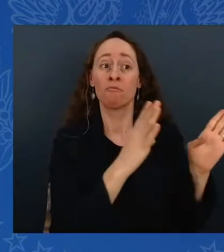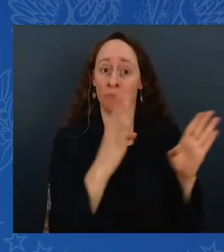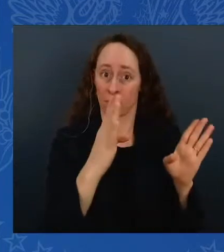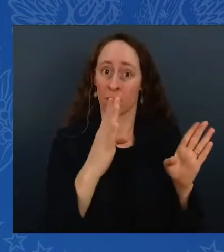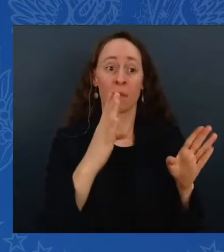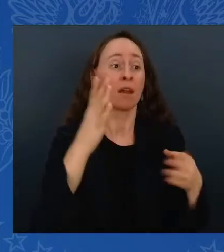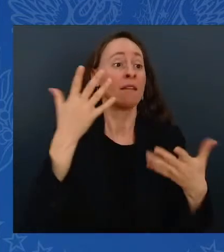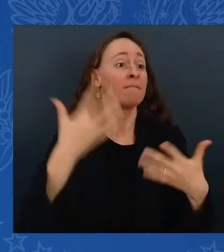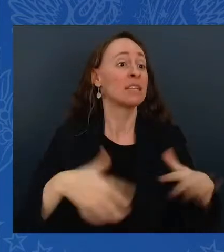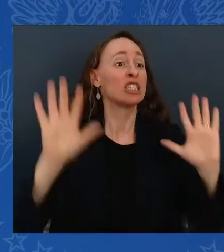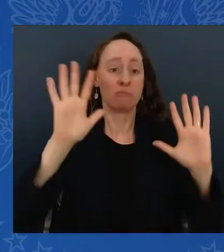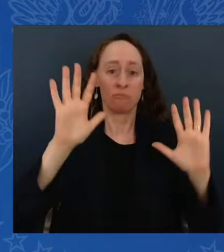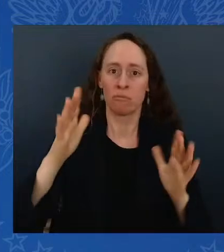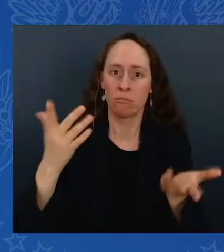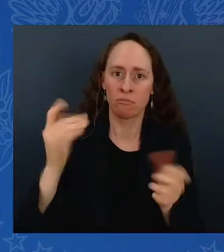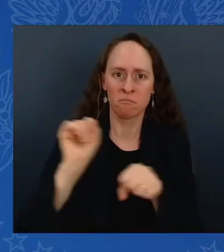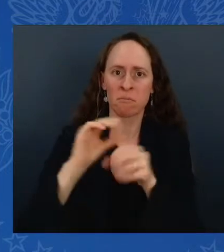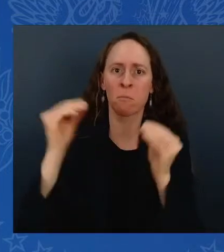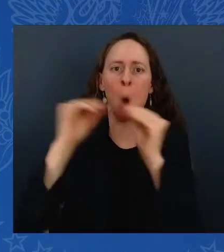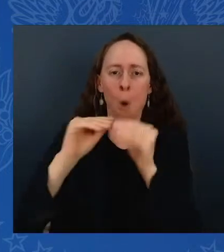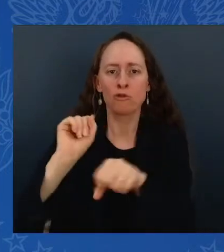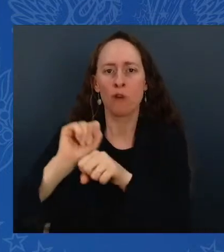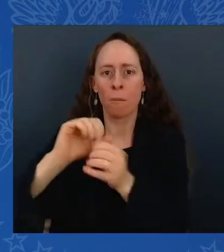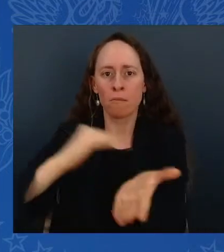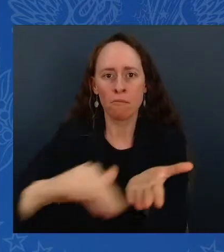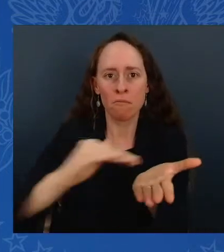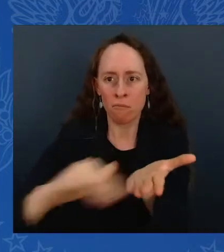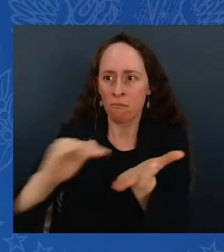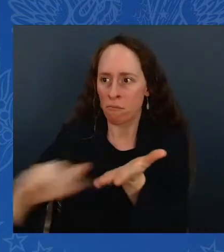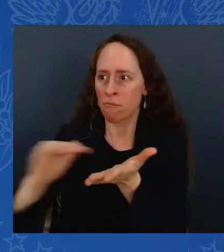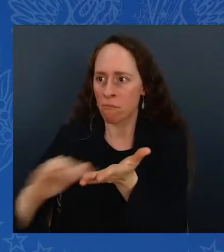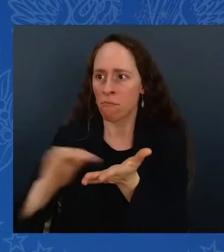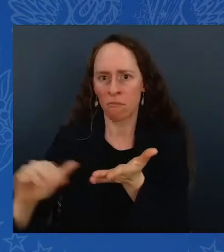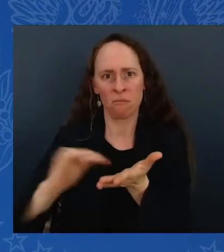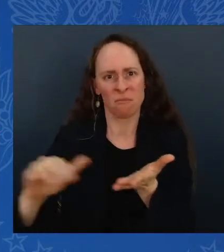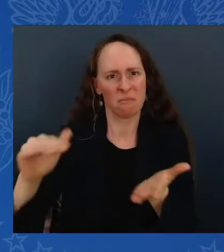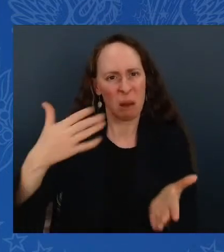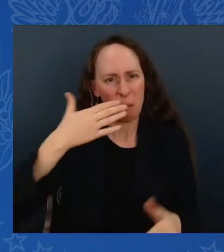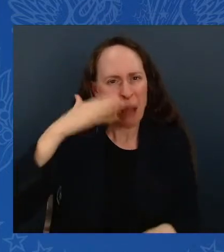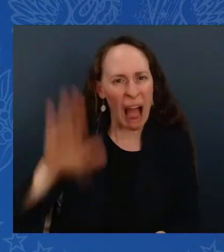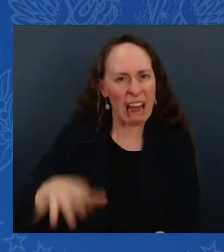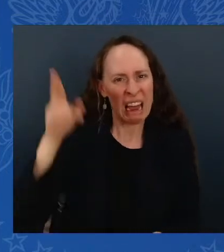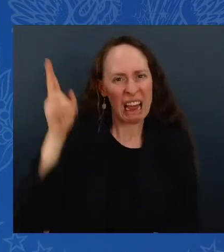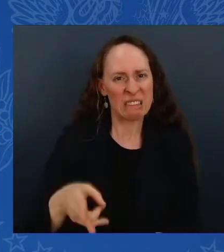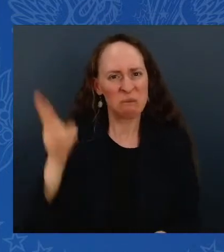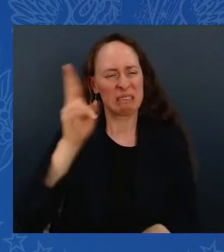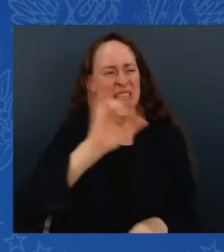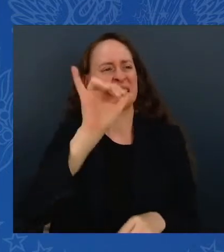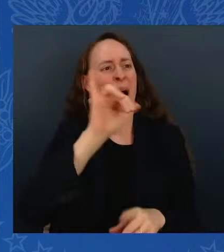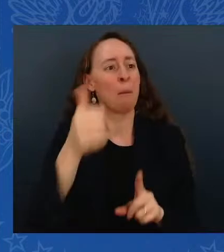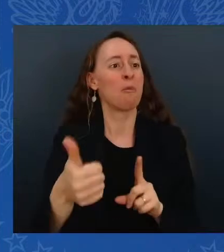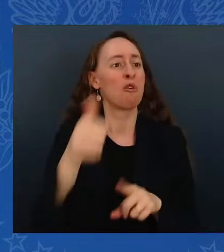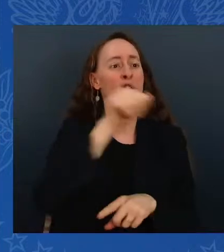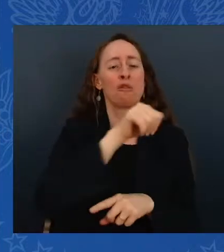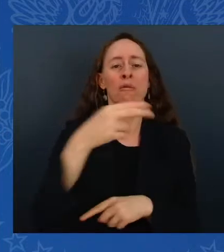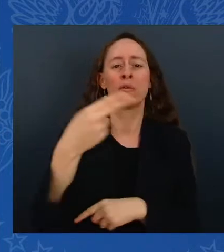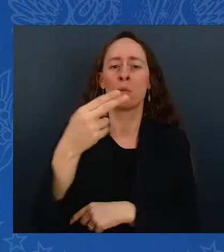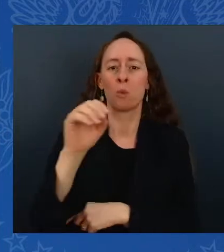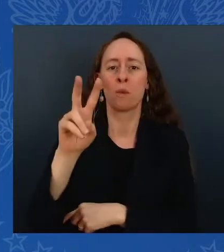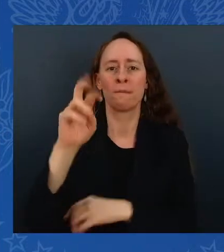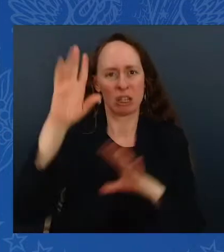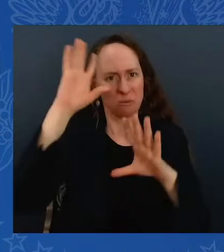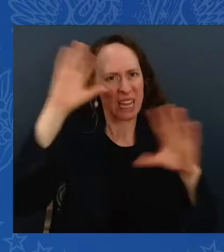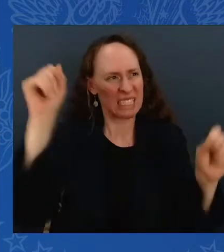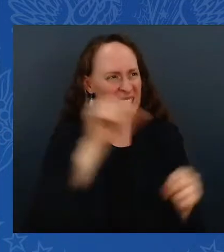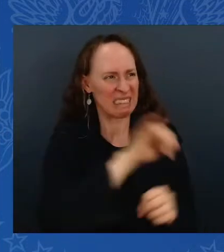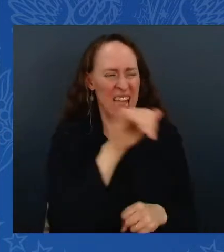Hoover. When I came to office, there was no real plan in place. No plan to deal with the pandemic. No plan to